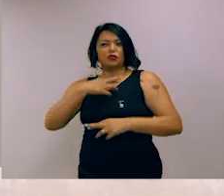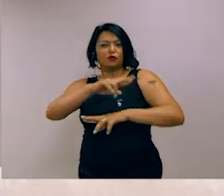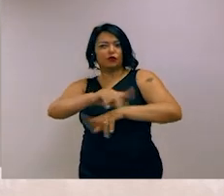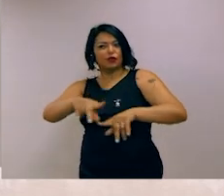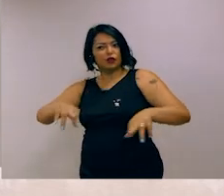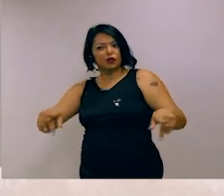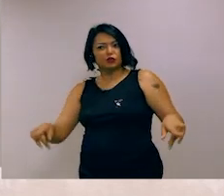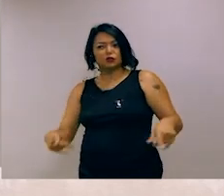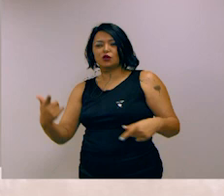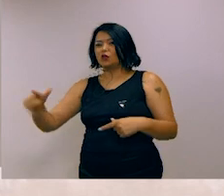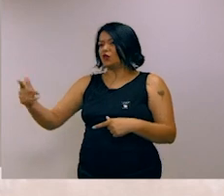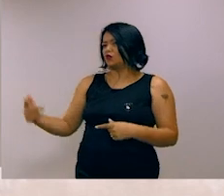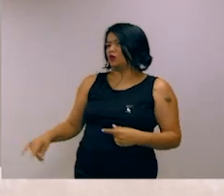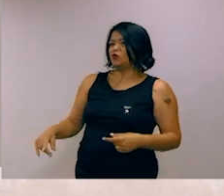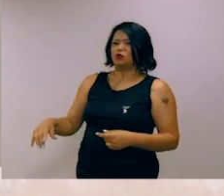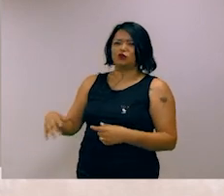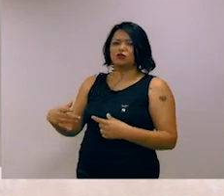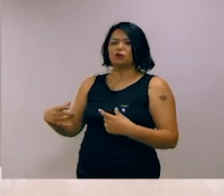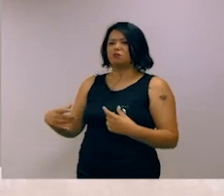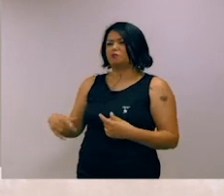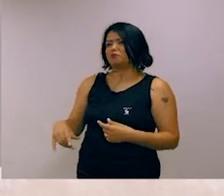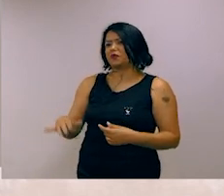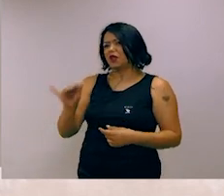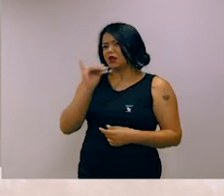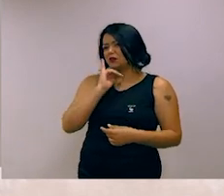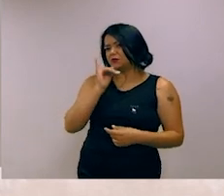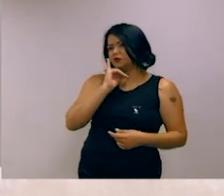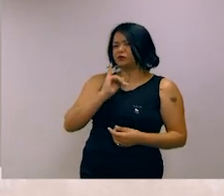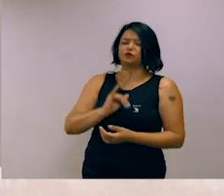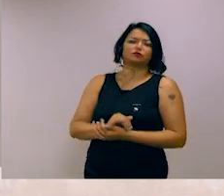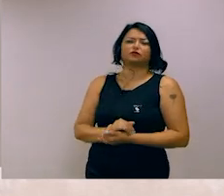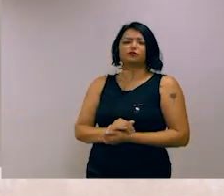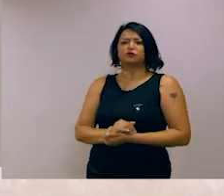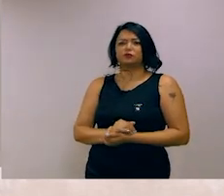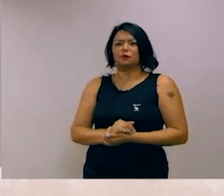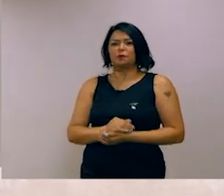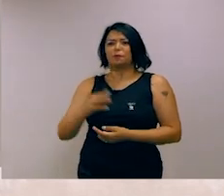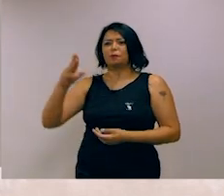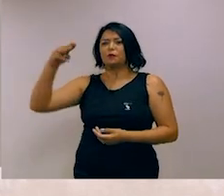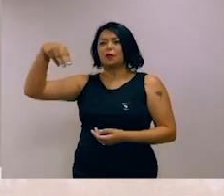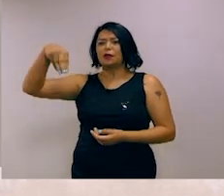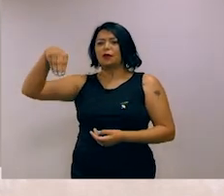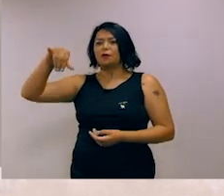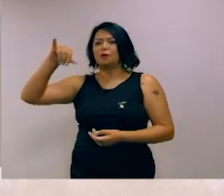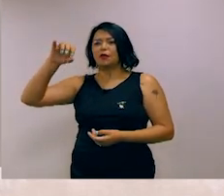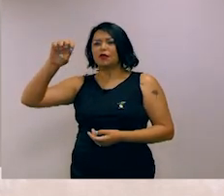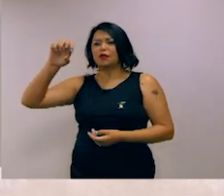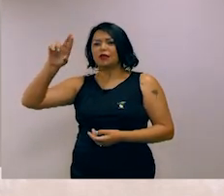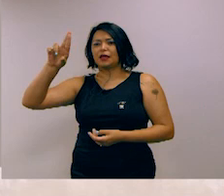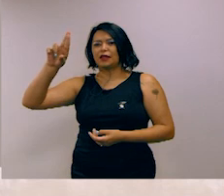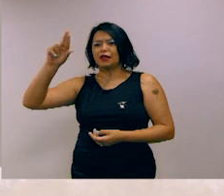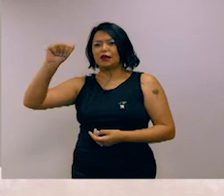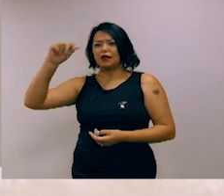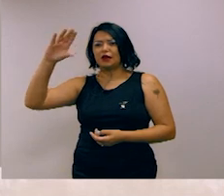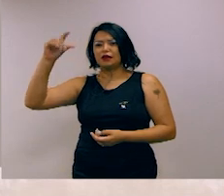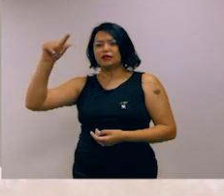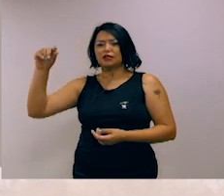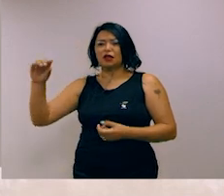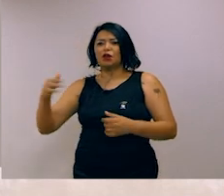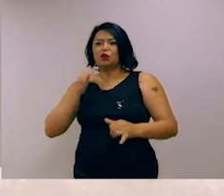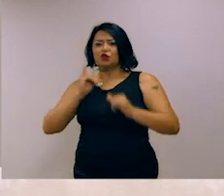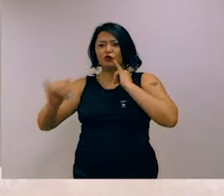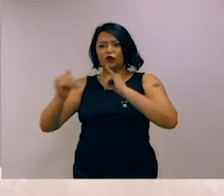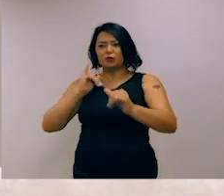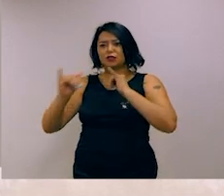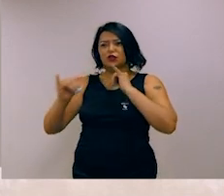data. It could be done by data mining. But what we often like to do is running